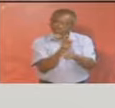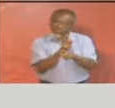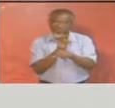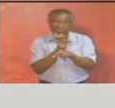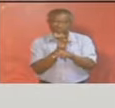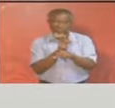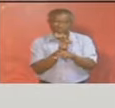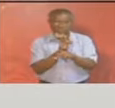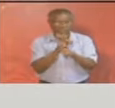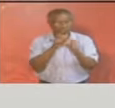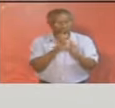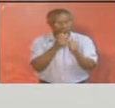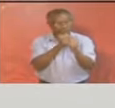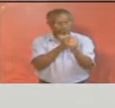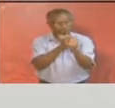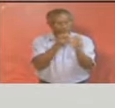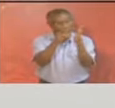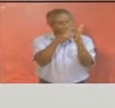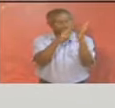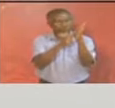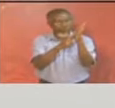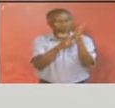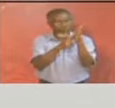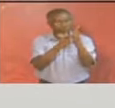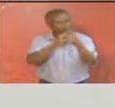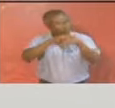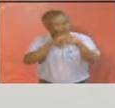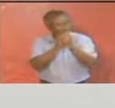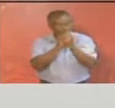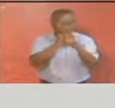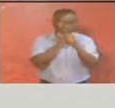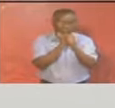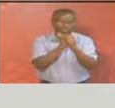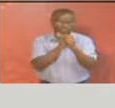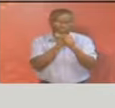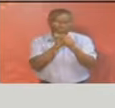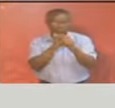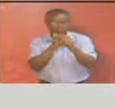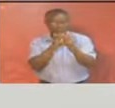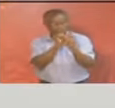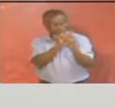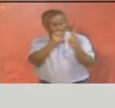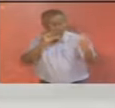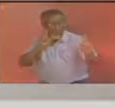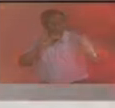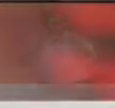your hands, watch your distance, and wear your mask.